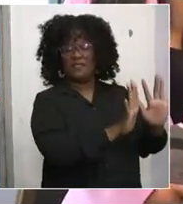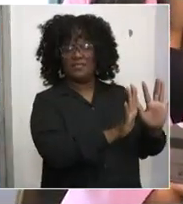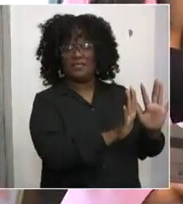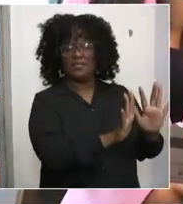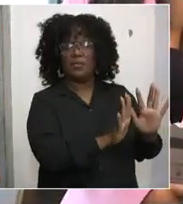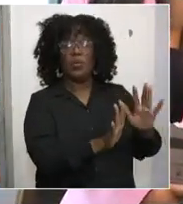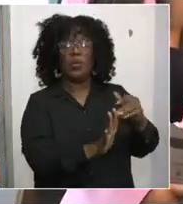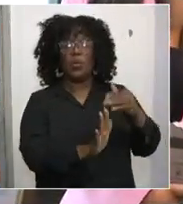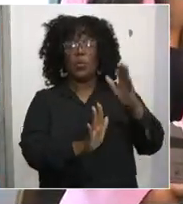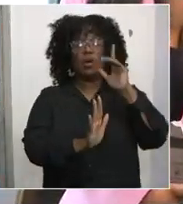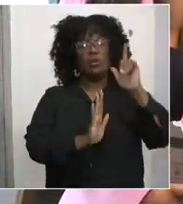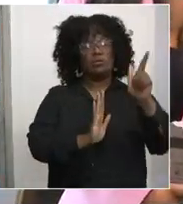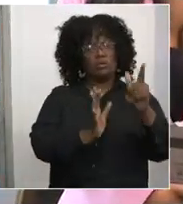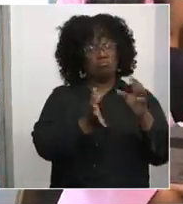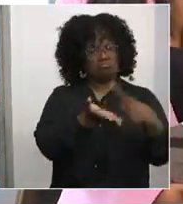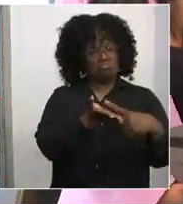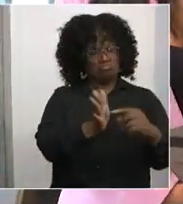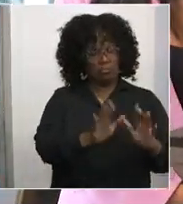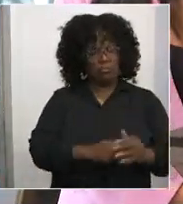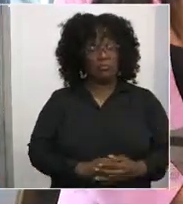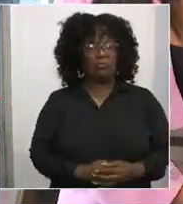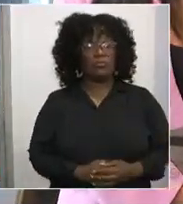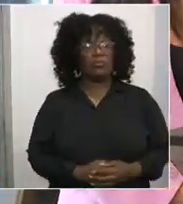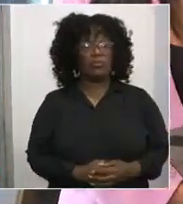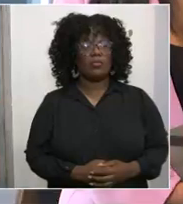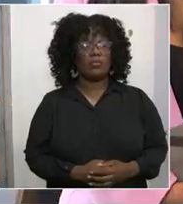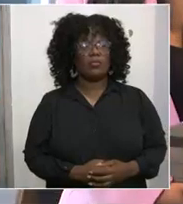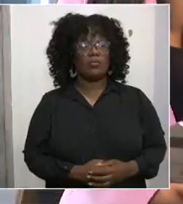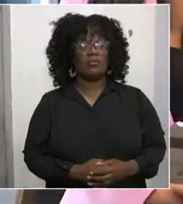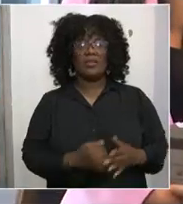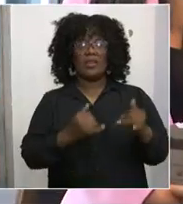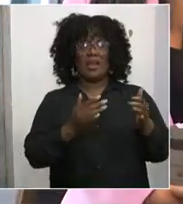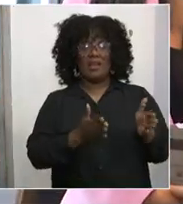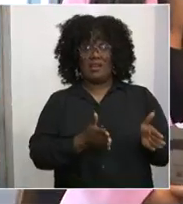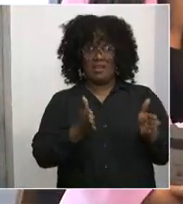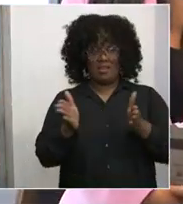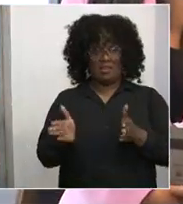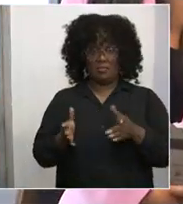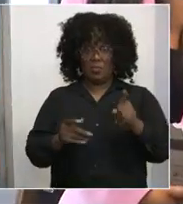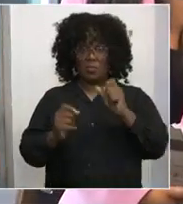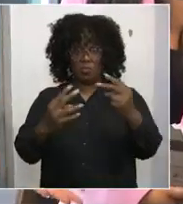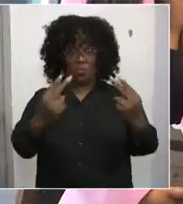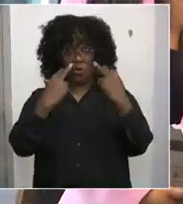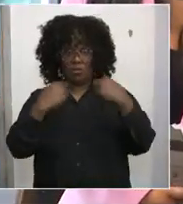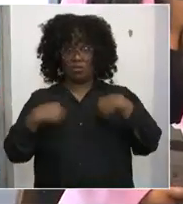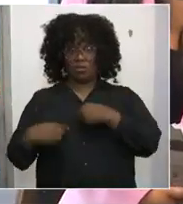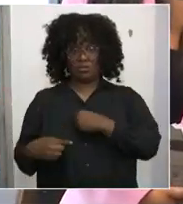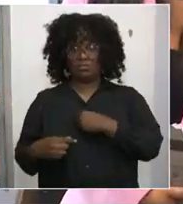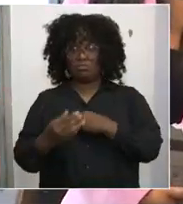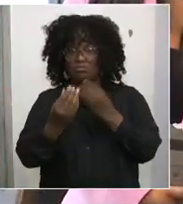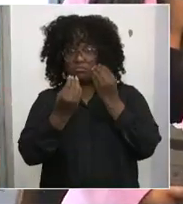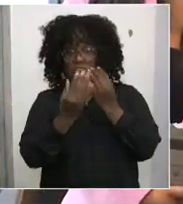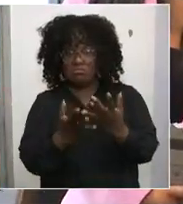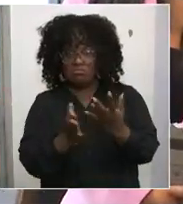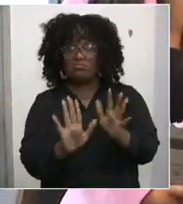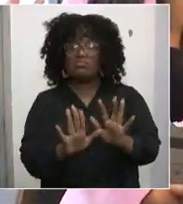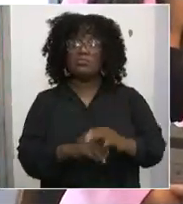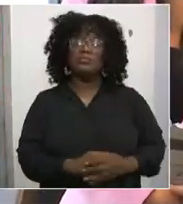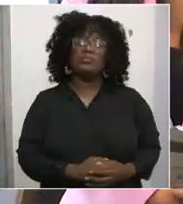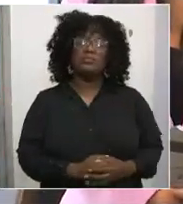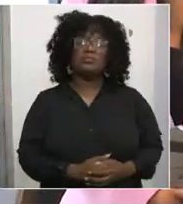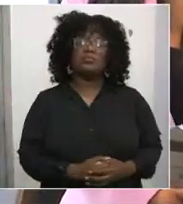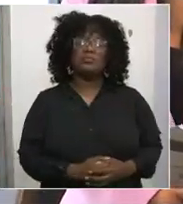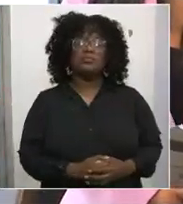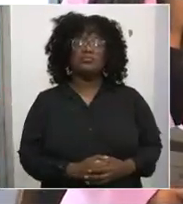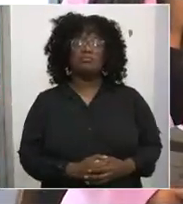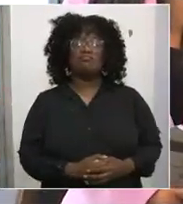the planning that we have to do. Now, for everybody out there, this is going to be, it sounds like the Army